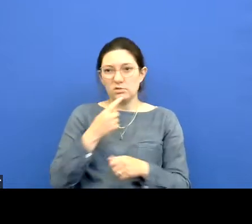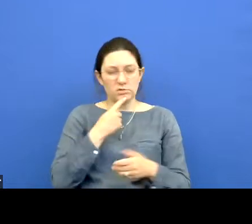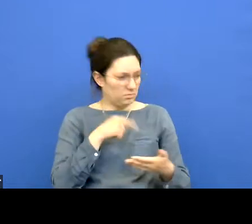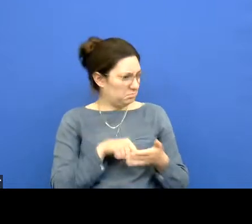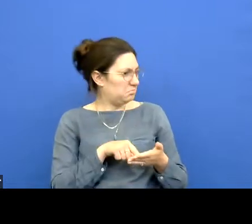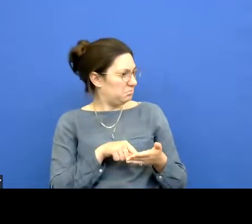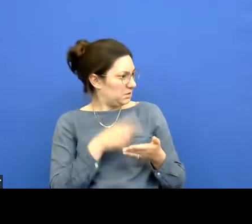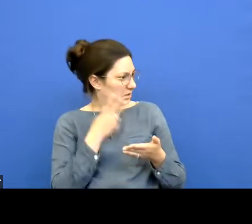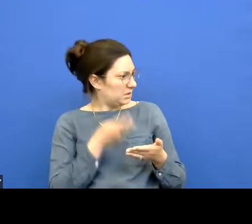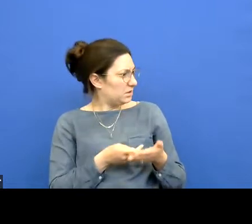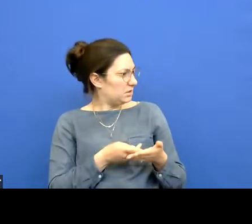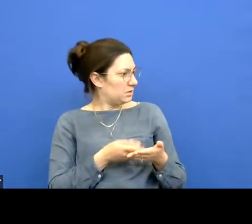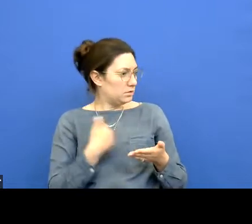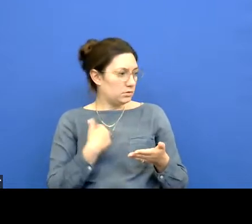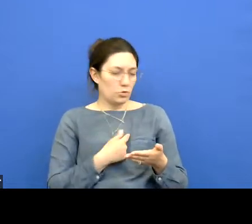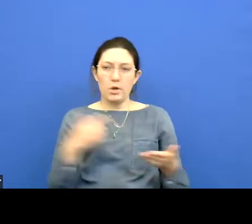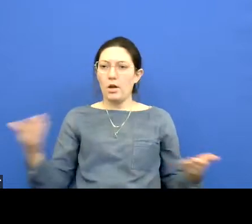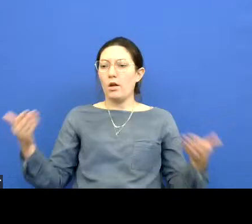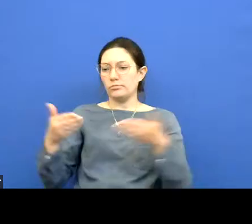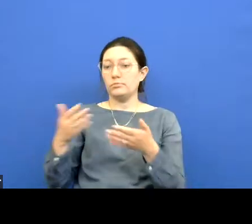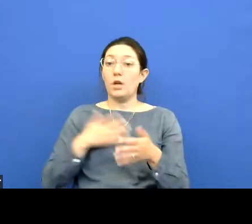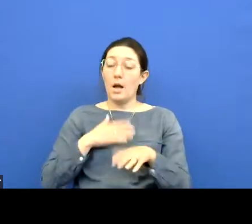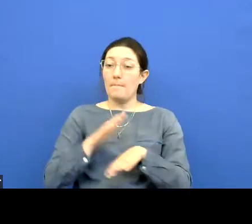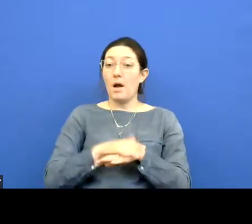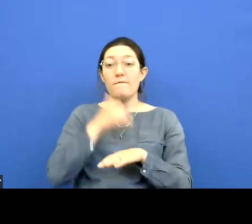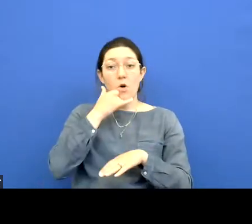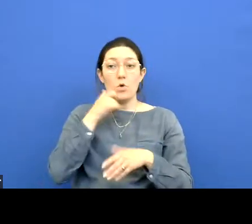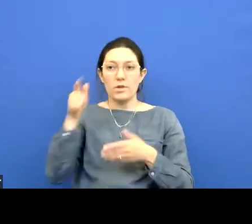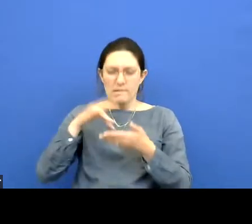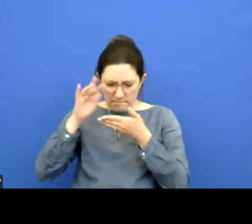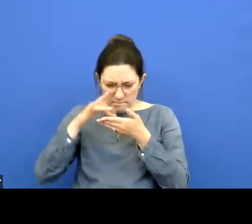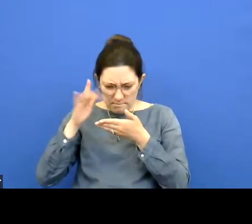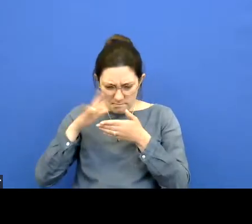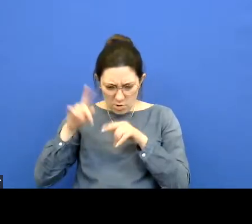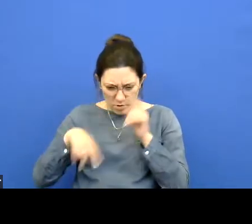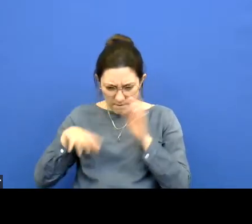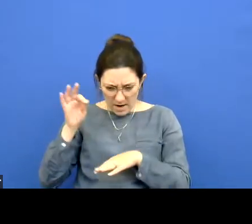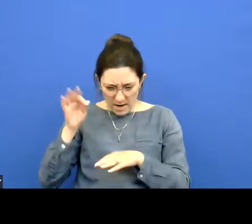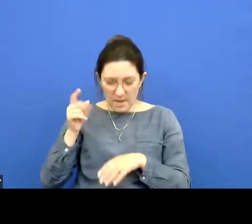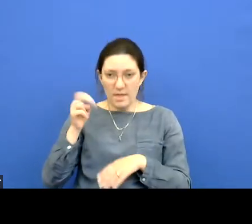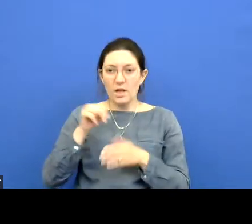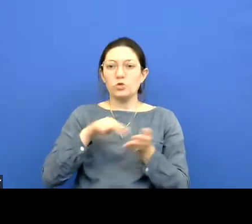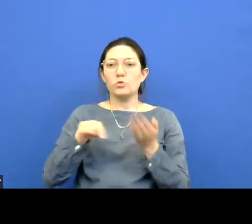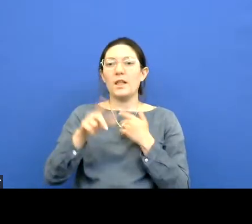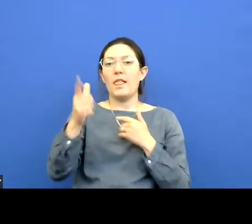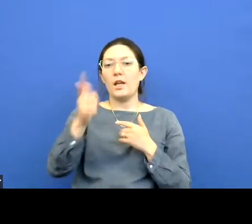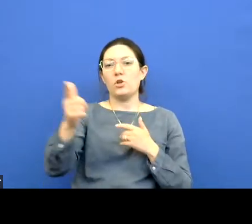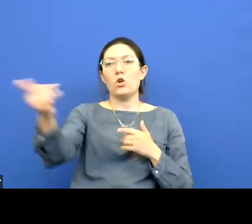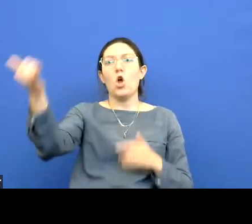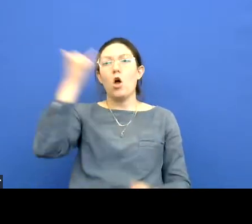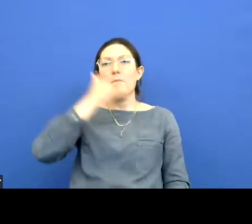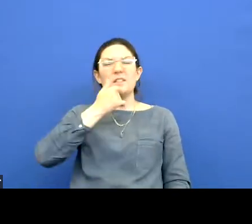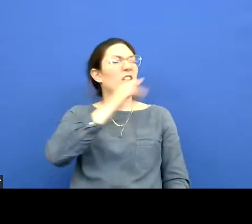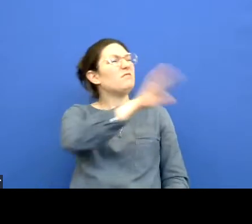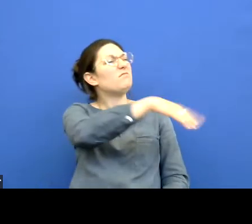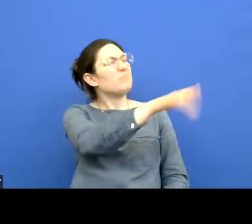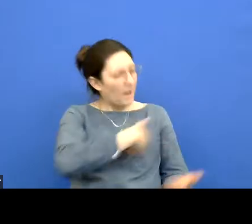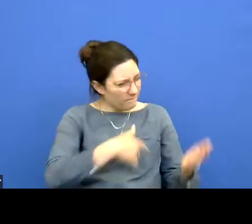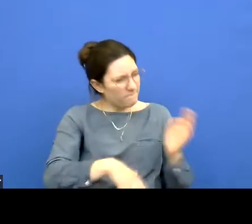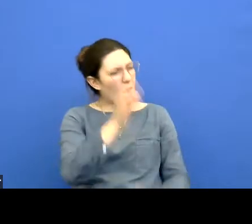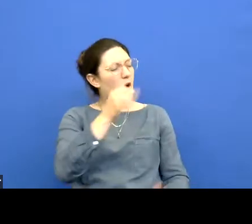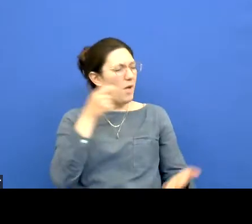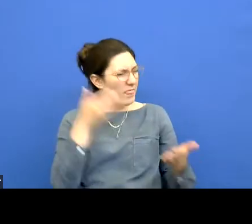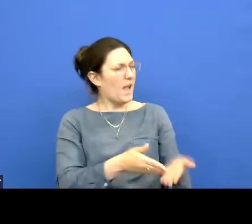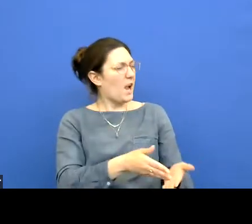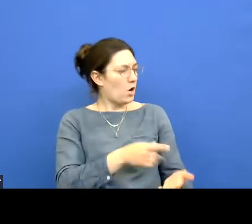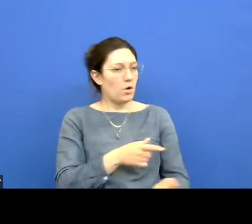there. And then we went right on my phone and we couldn't find it. And then 2 weeks later, he called me up and he said, I found it. I knew it was in there